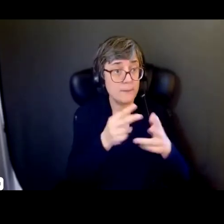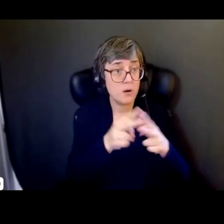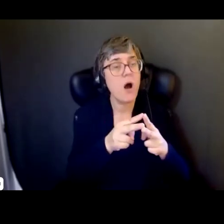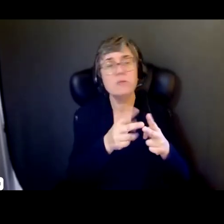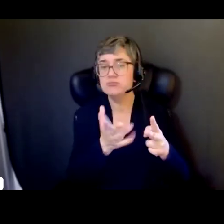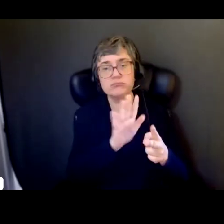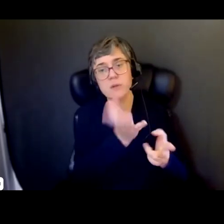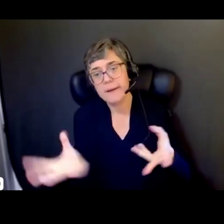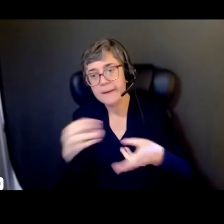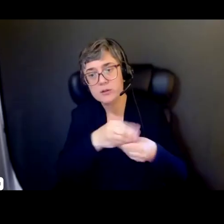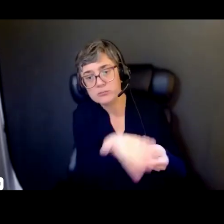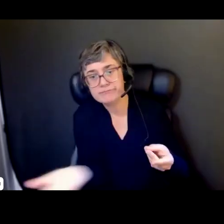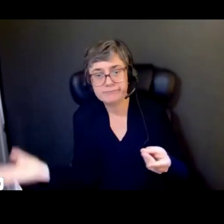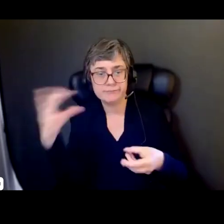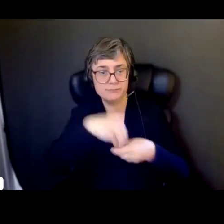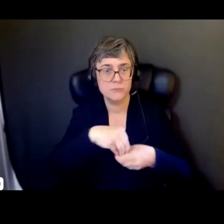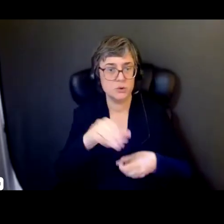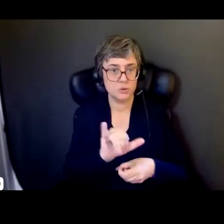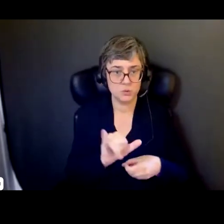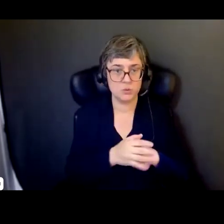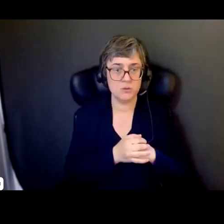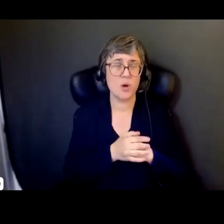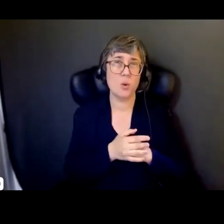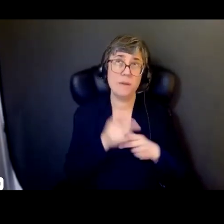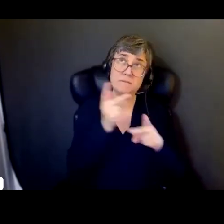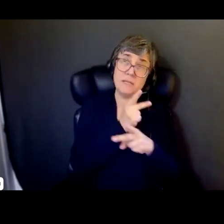no sooner than 2031.